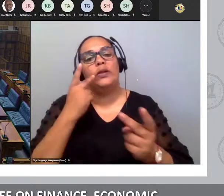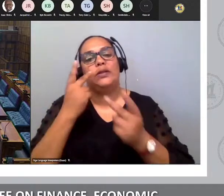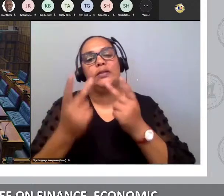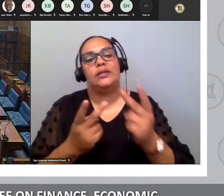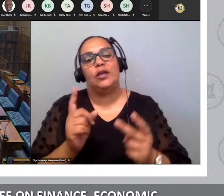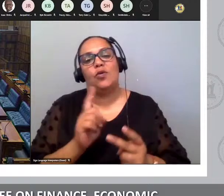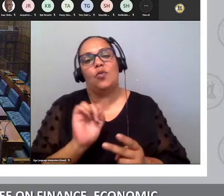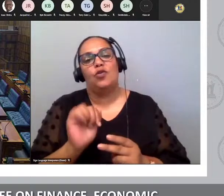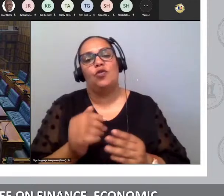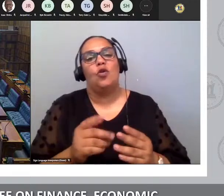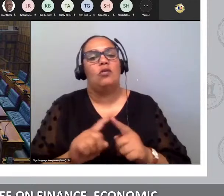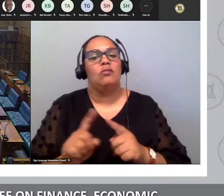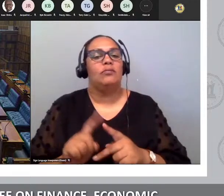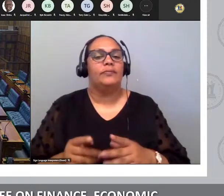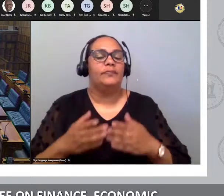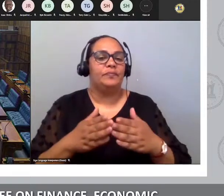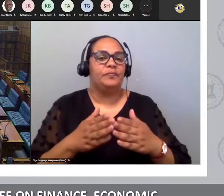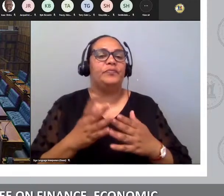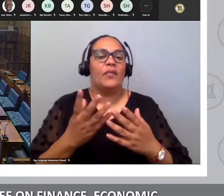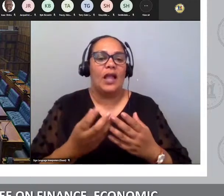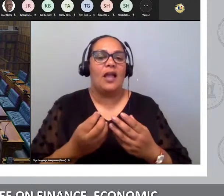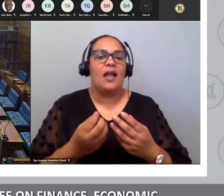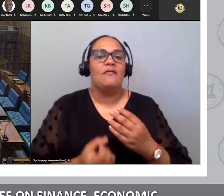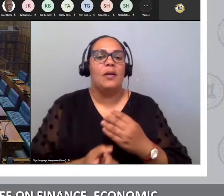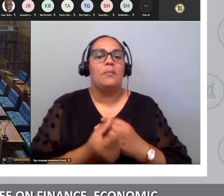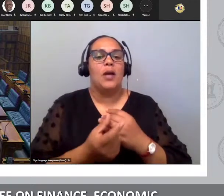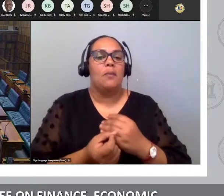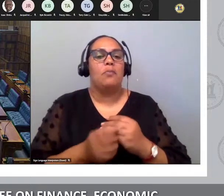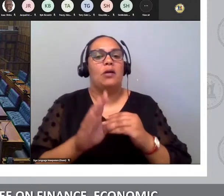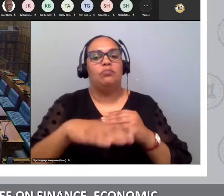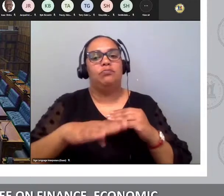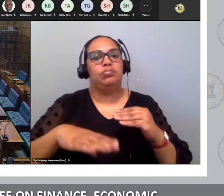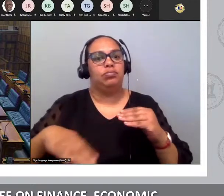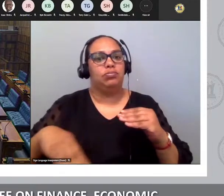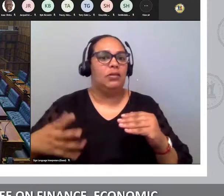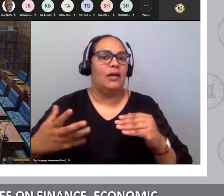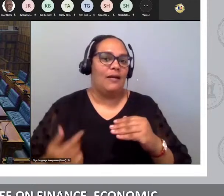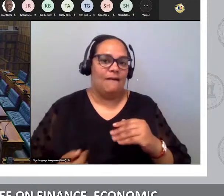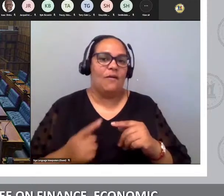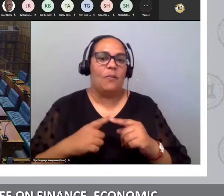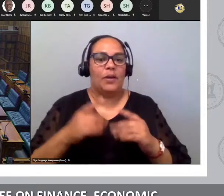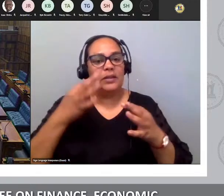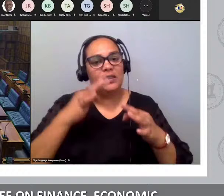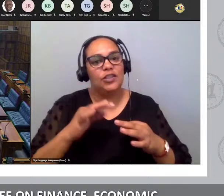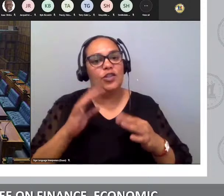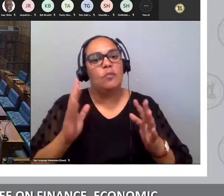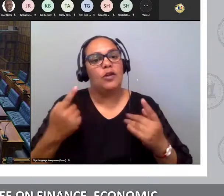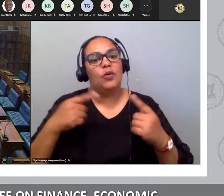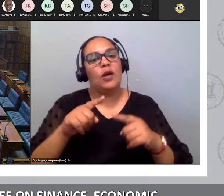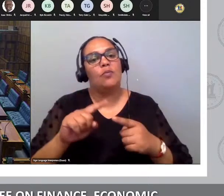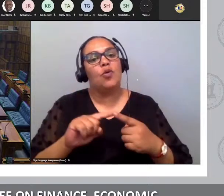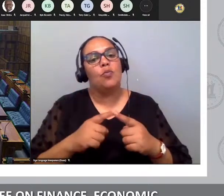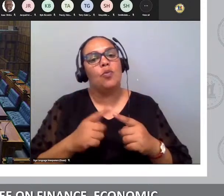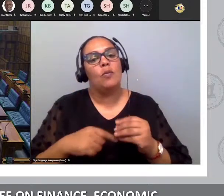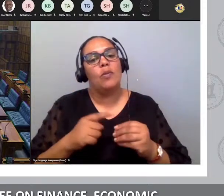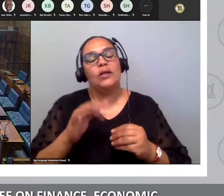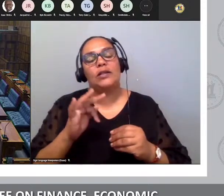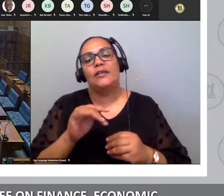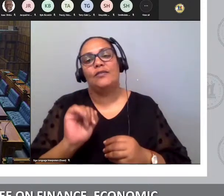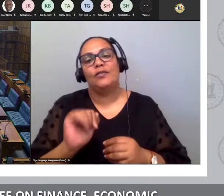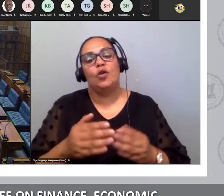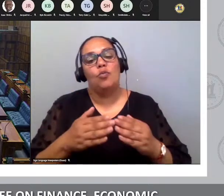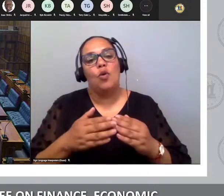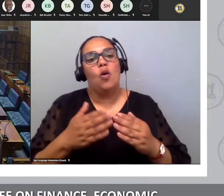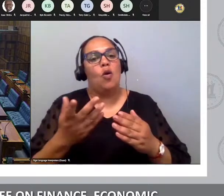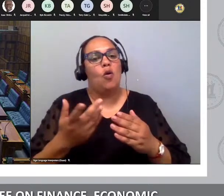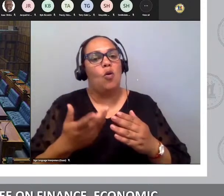see vessels um birthing on arrival so the decision just to come to your point about whether a vessel